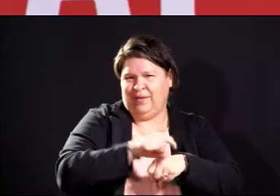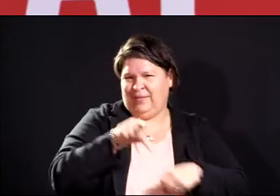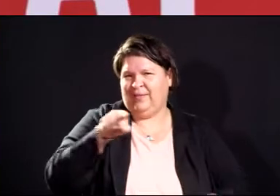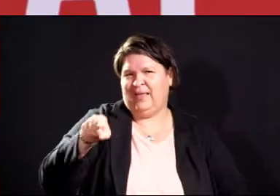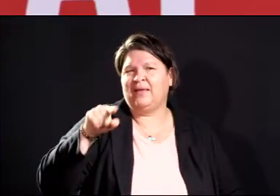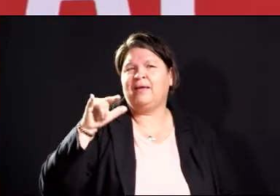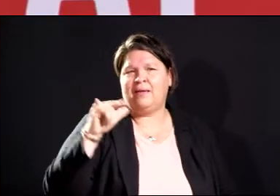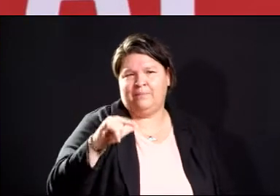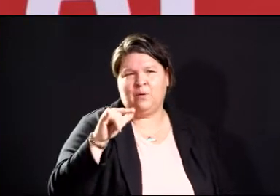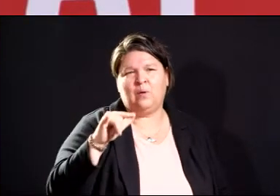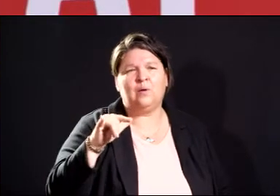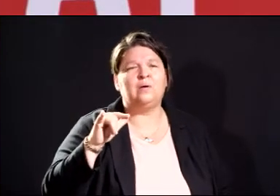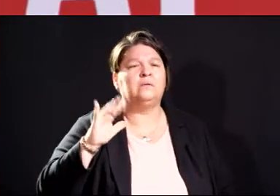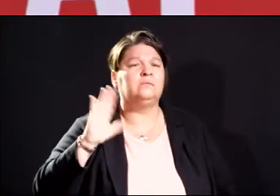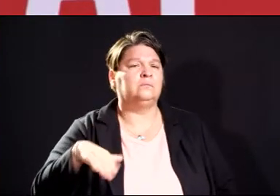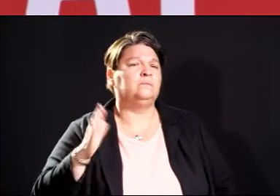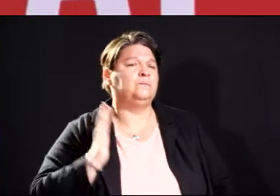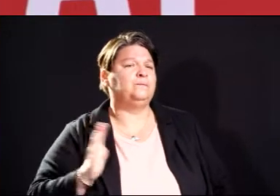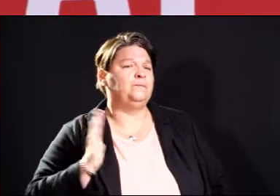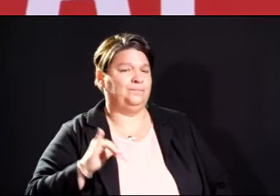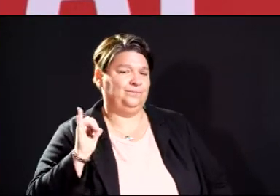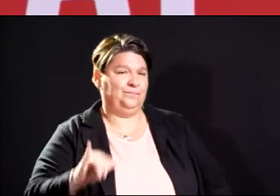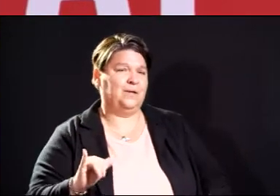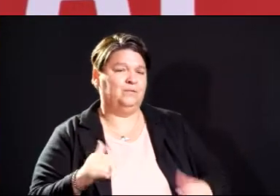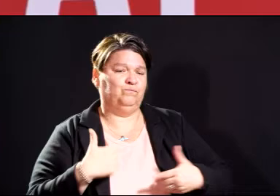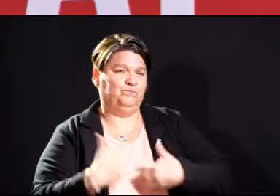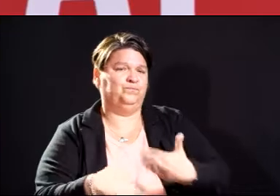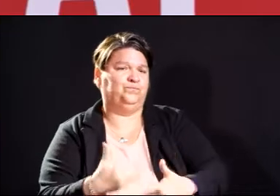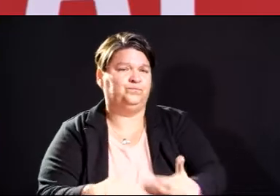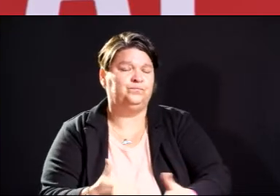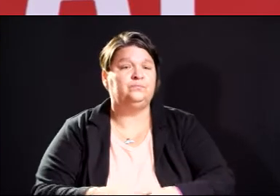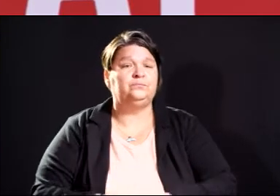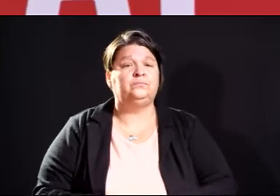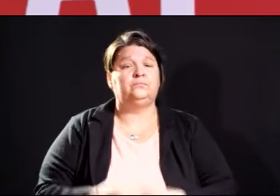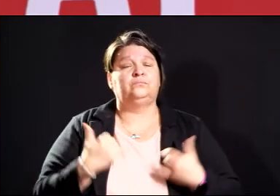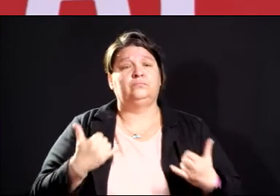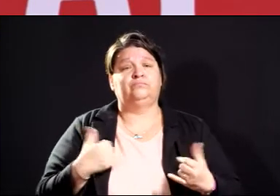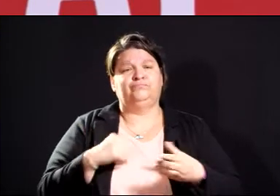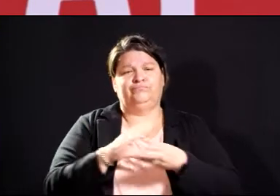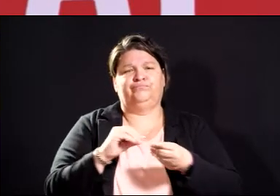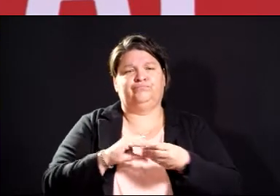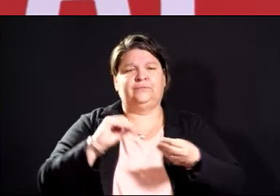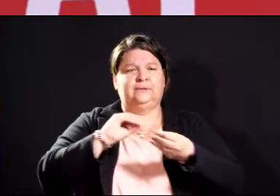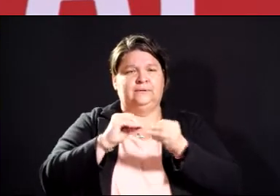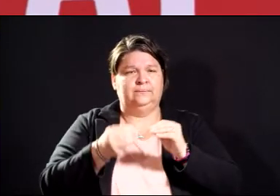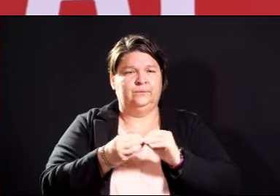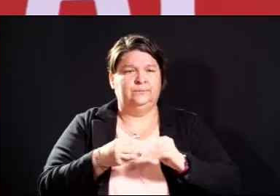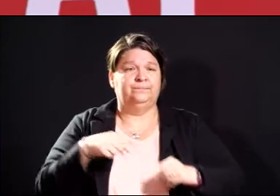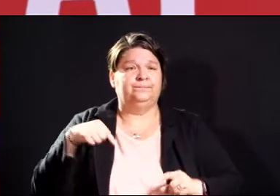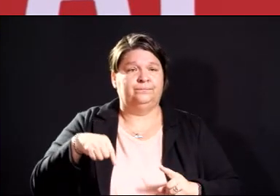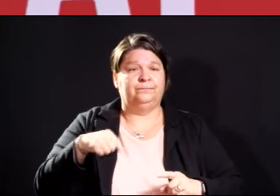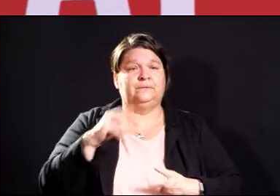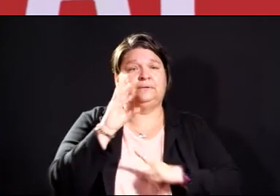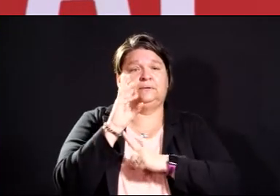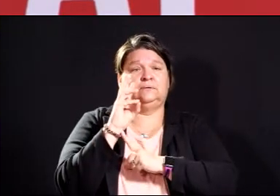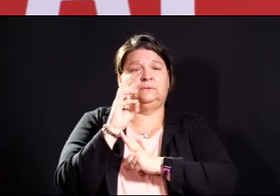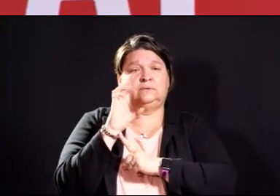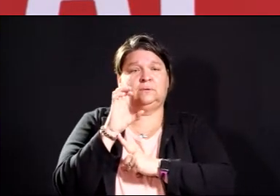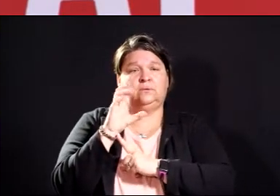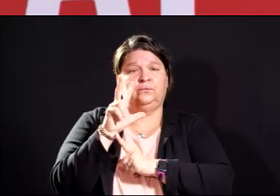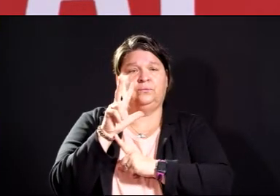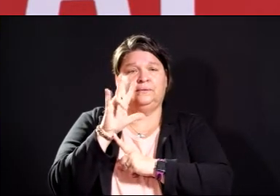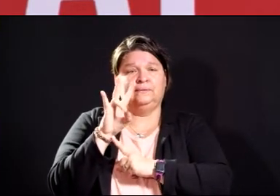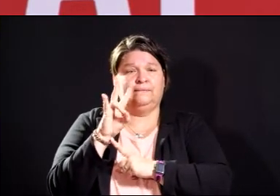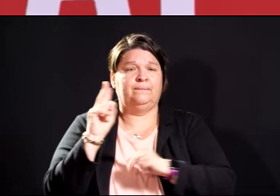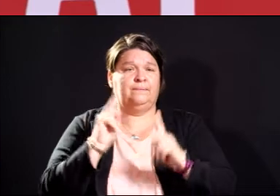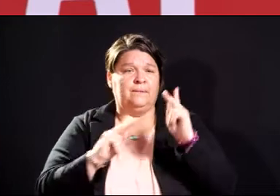daily briefing on the numbers and where we stand. Today, Tarrant County has 637 positive cases,